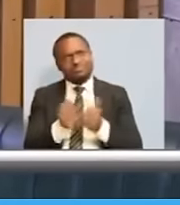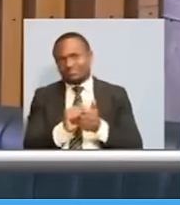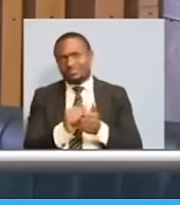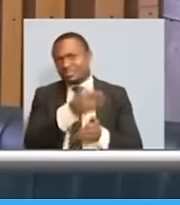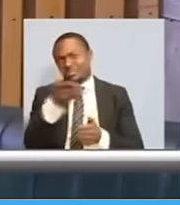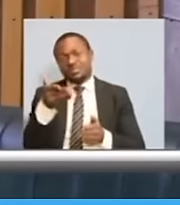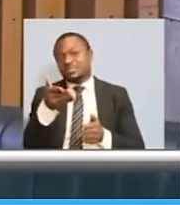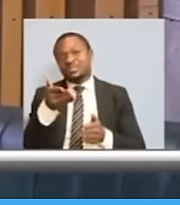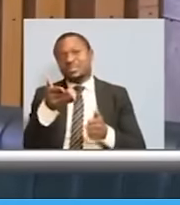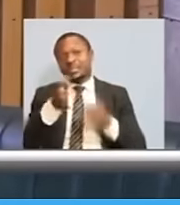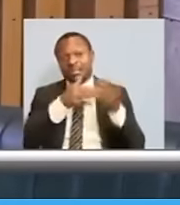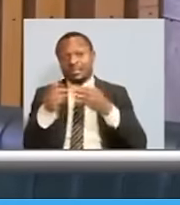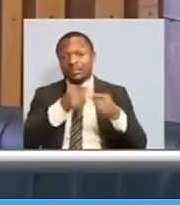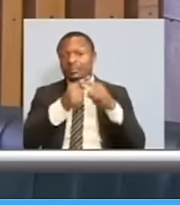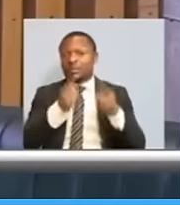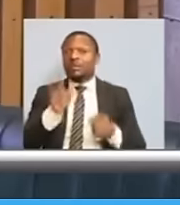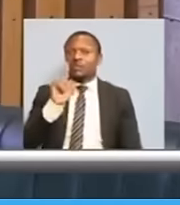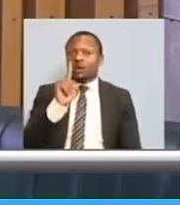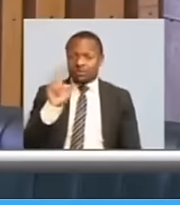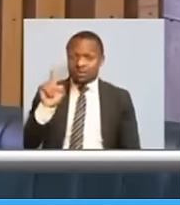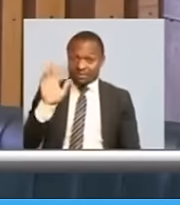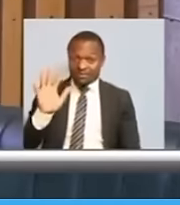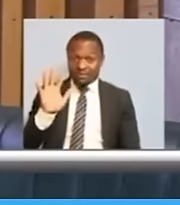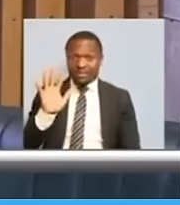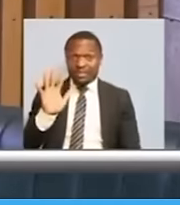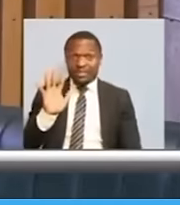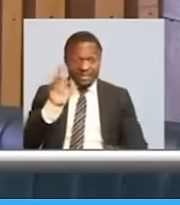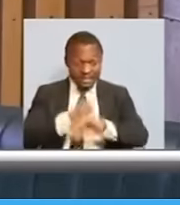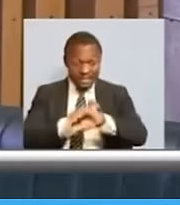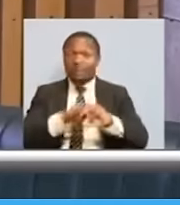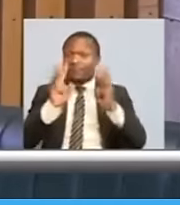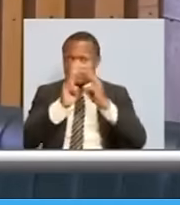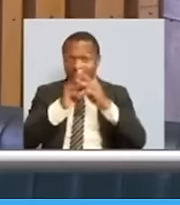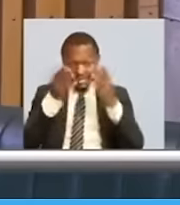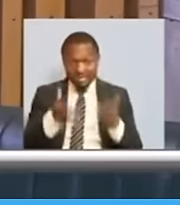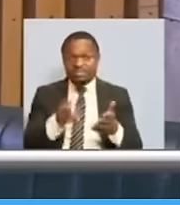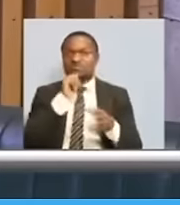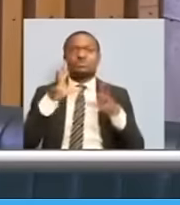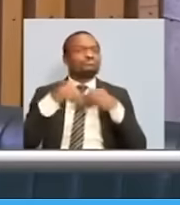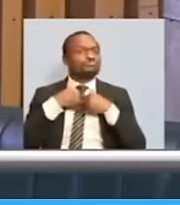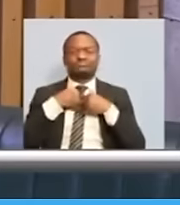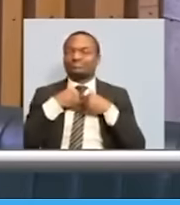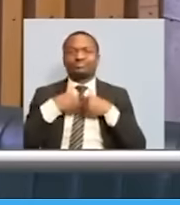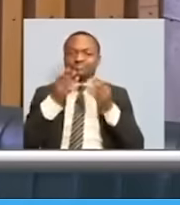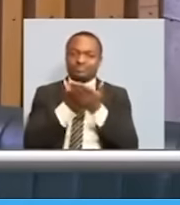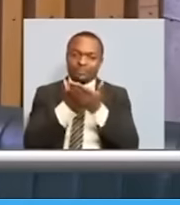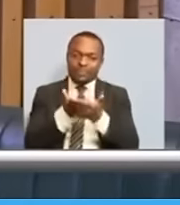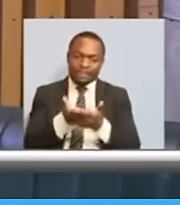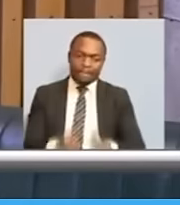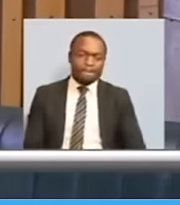straightforward. But 115, especially this session, is not acceptable, Madam Speaker. I submit.